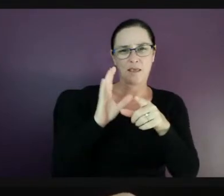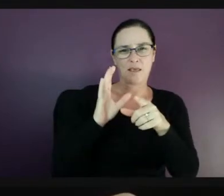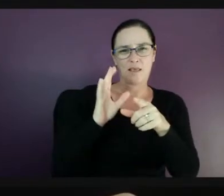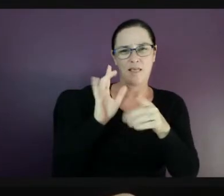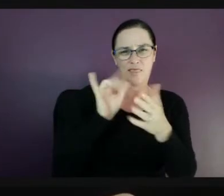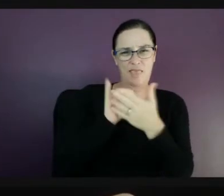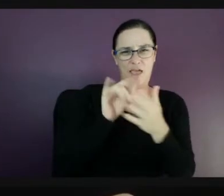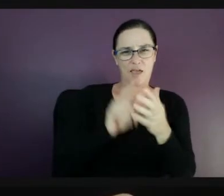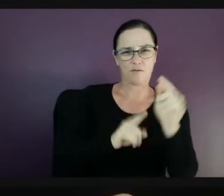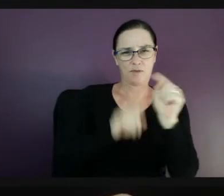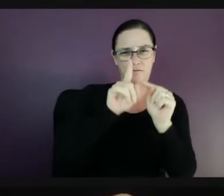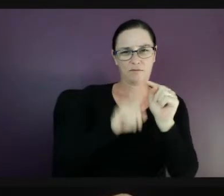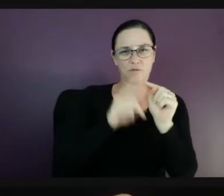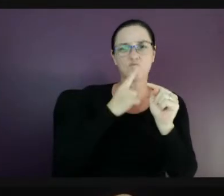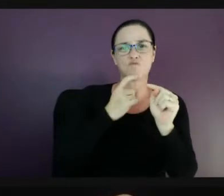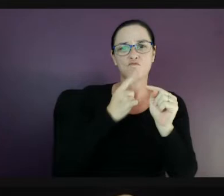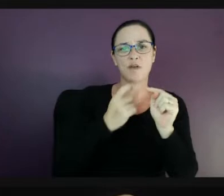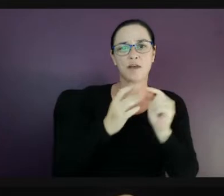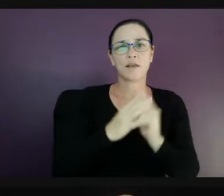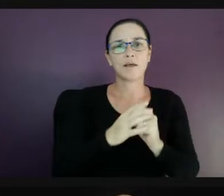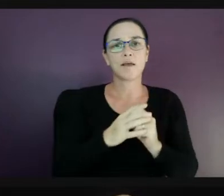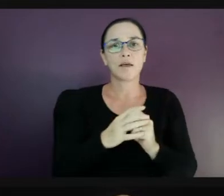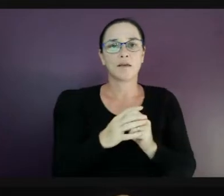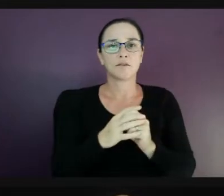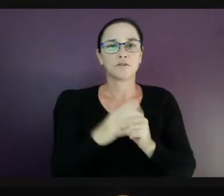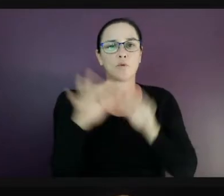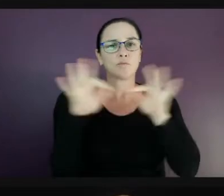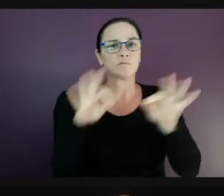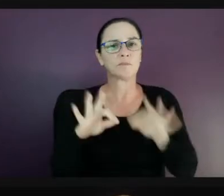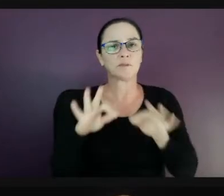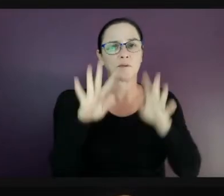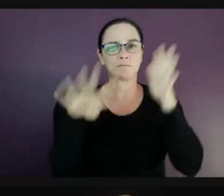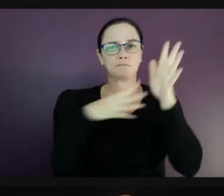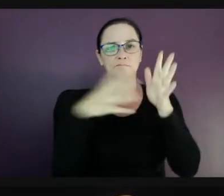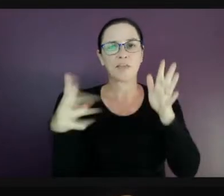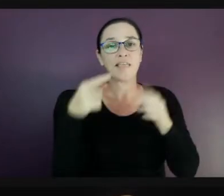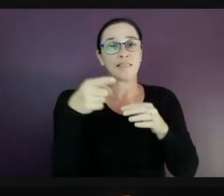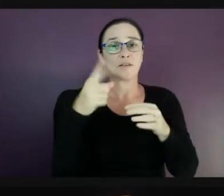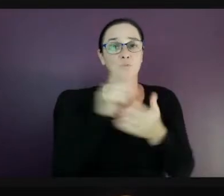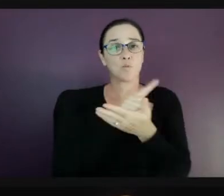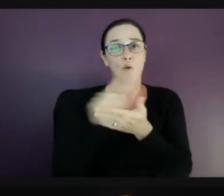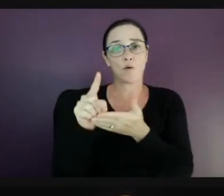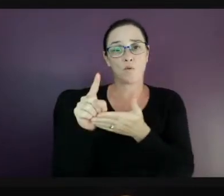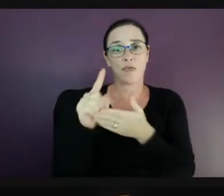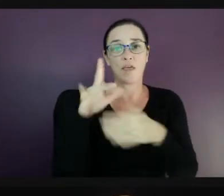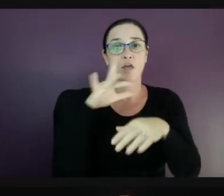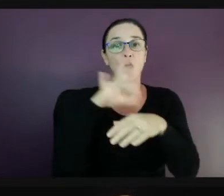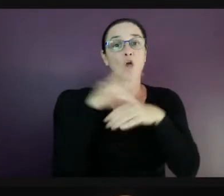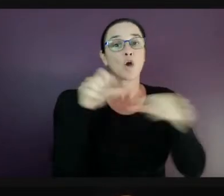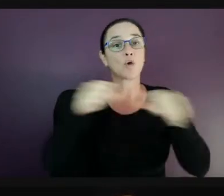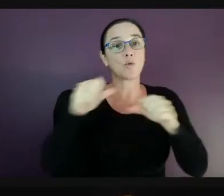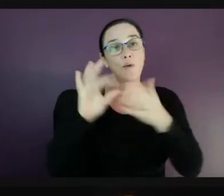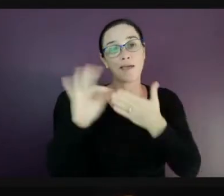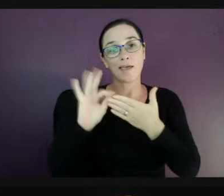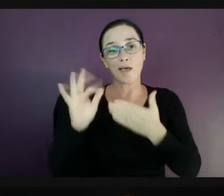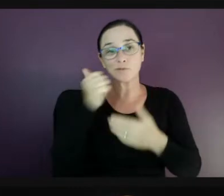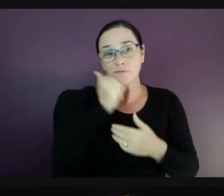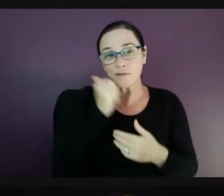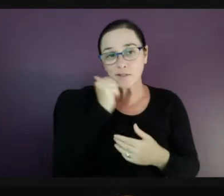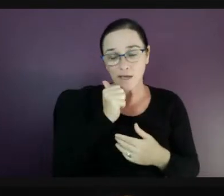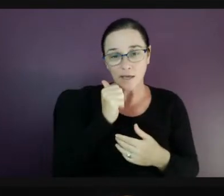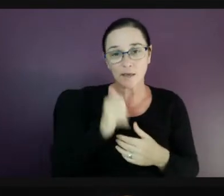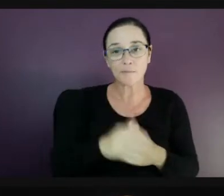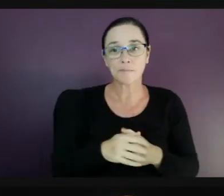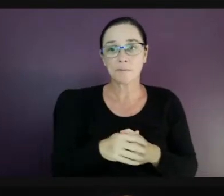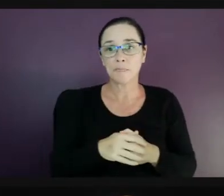just to guide you on how these plots work, this is a week-long plot, earthquake counts per day. And usually